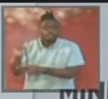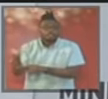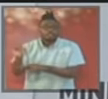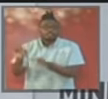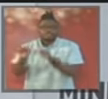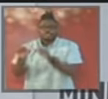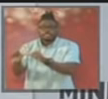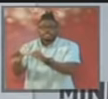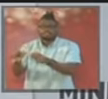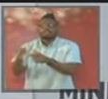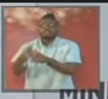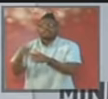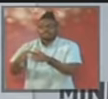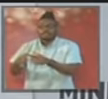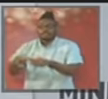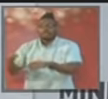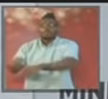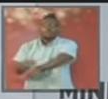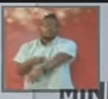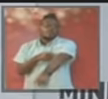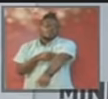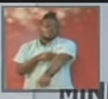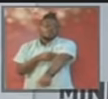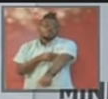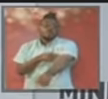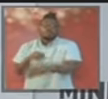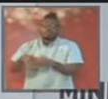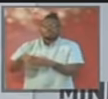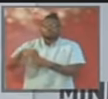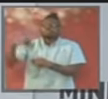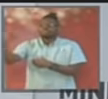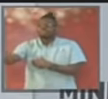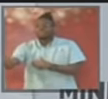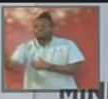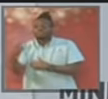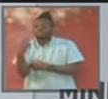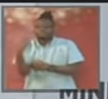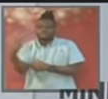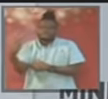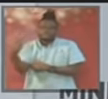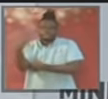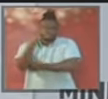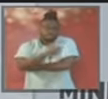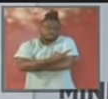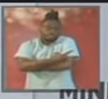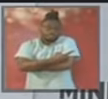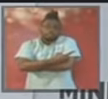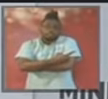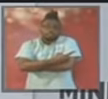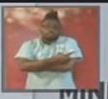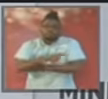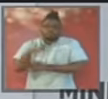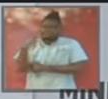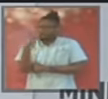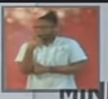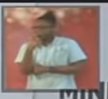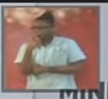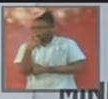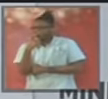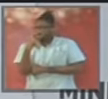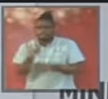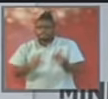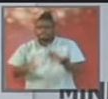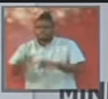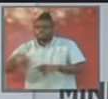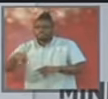kept outside of minus 80 degrees, which is 5 days? And the personnel who will be